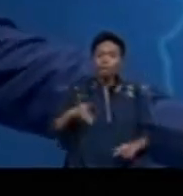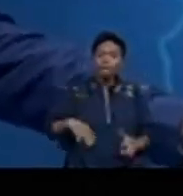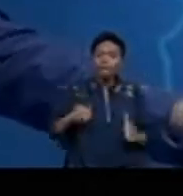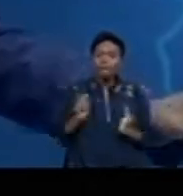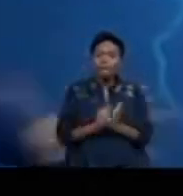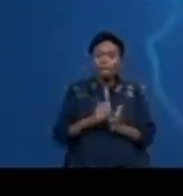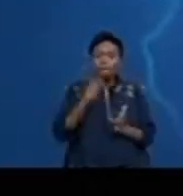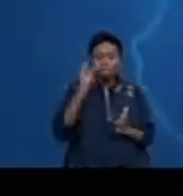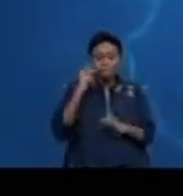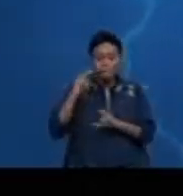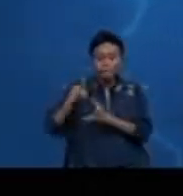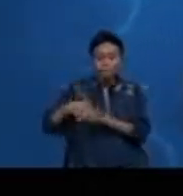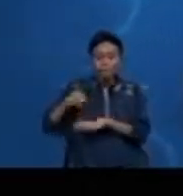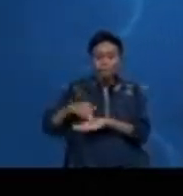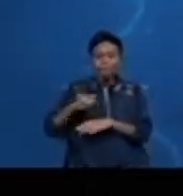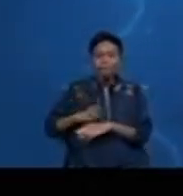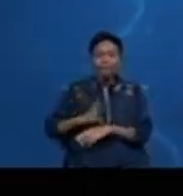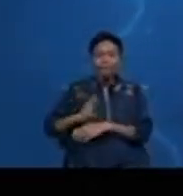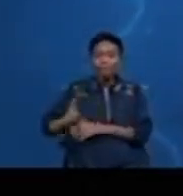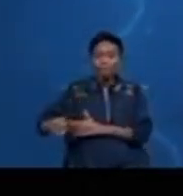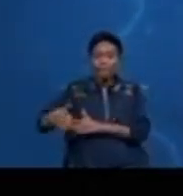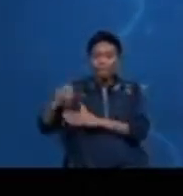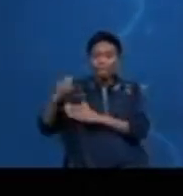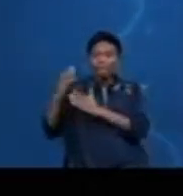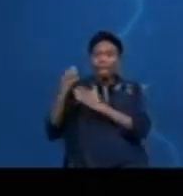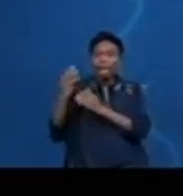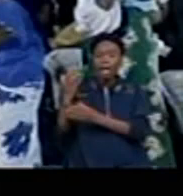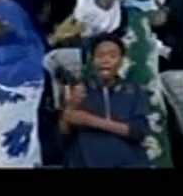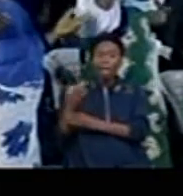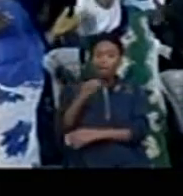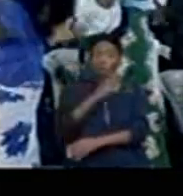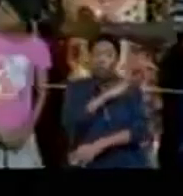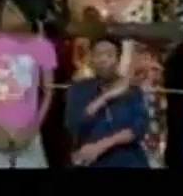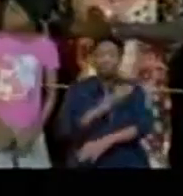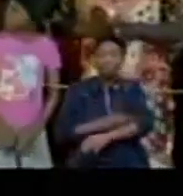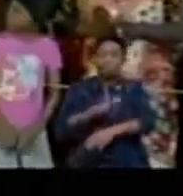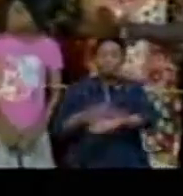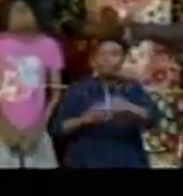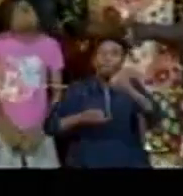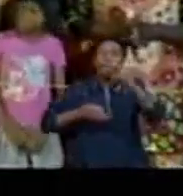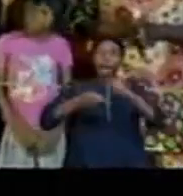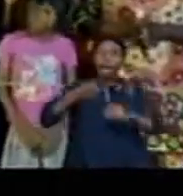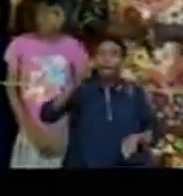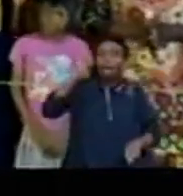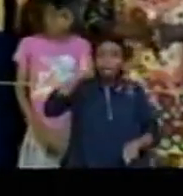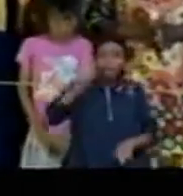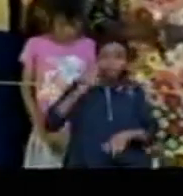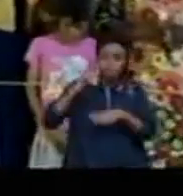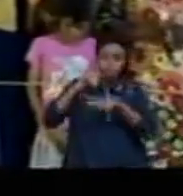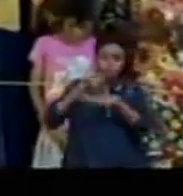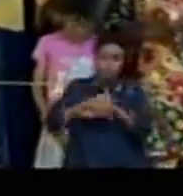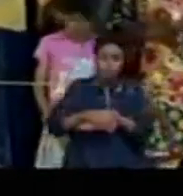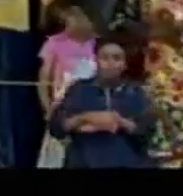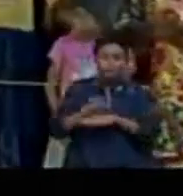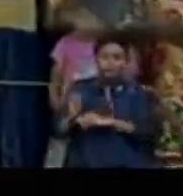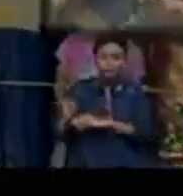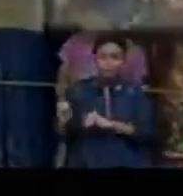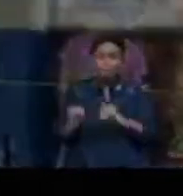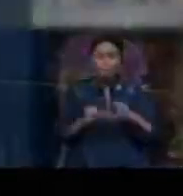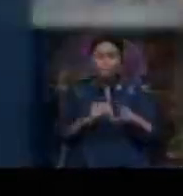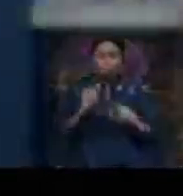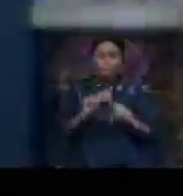seeds at the right hand of majesty on high he will search everyone